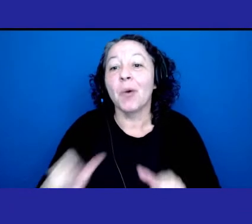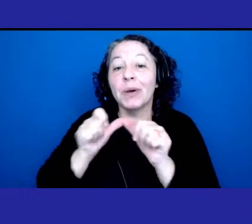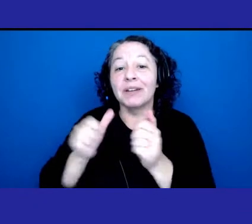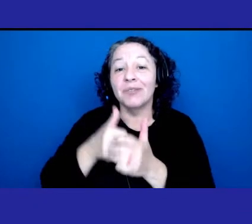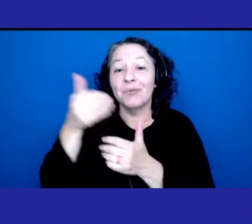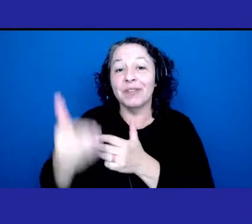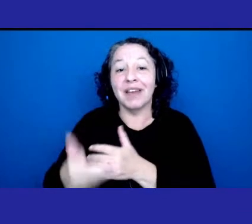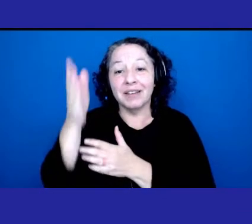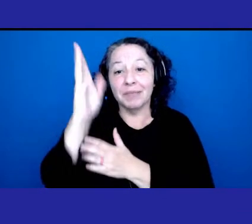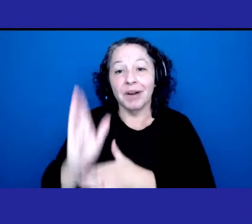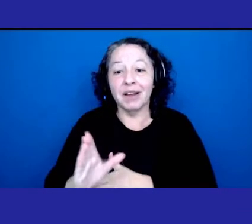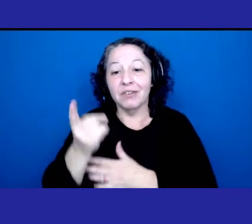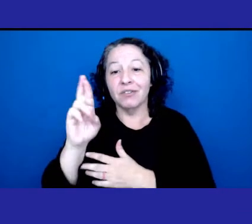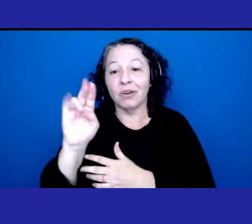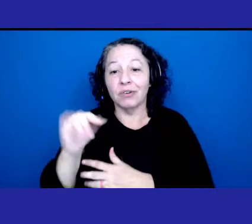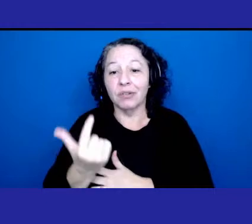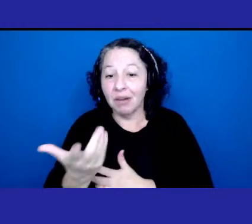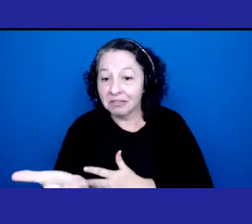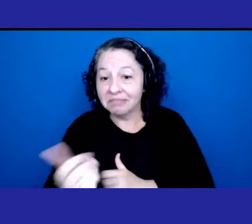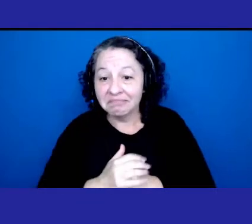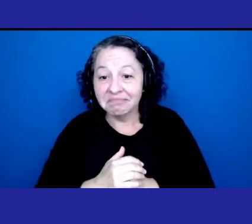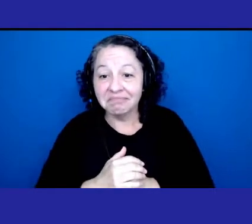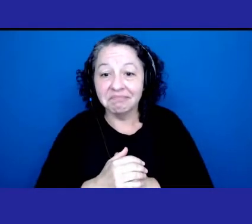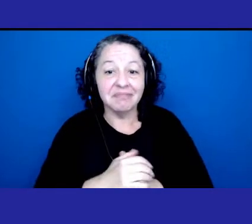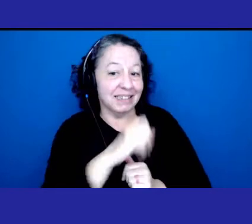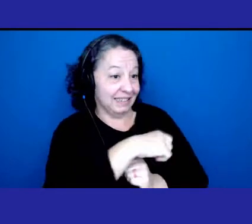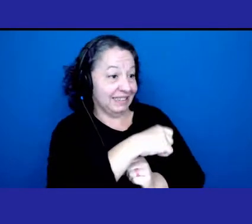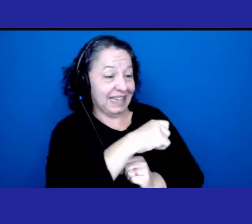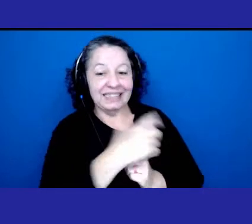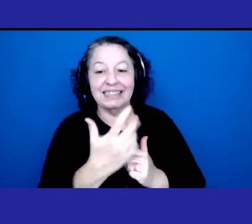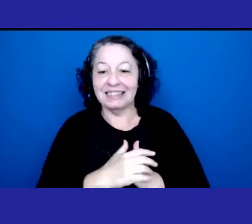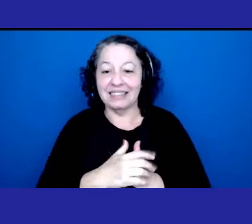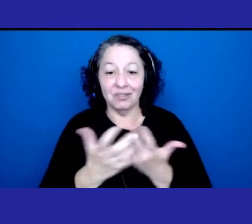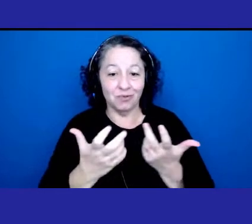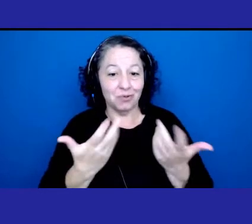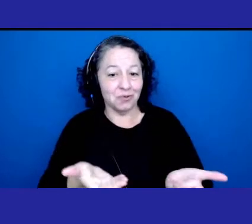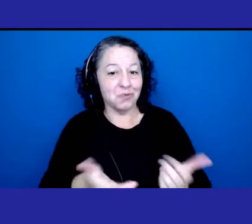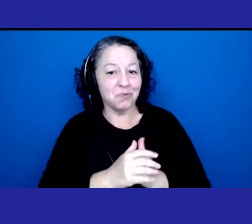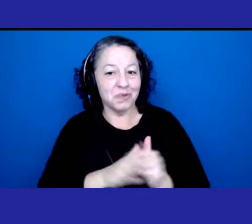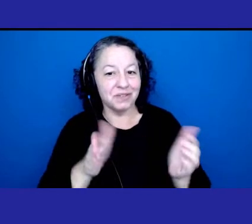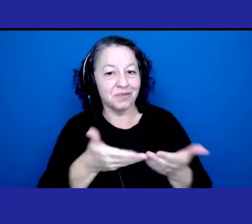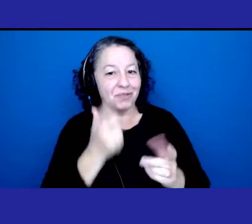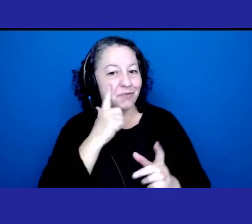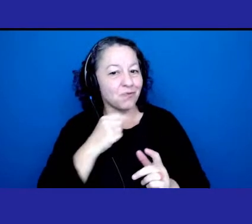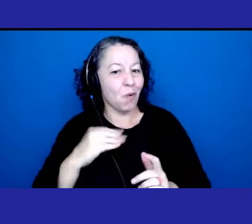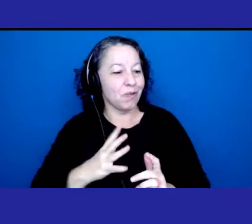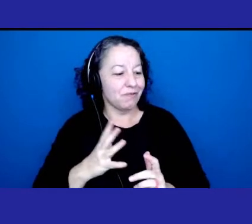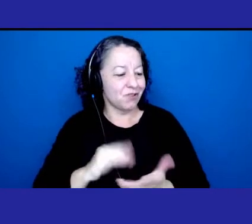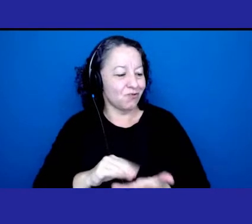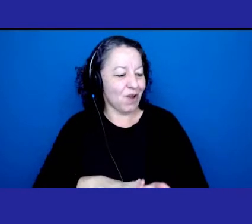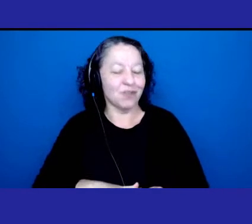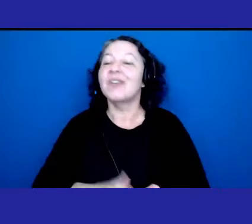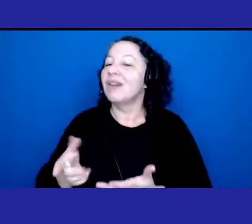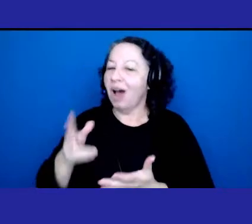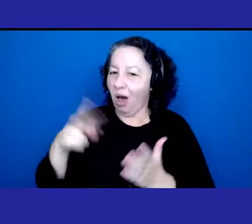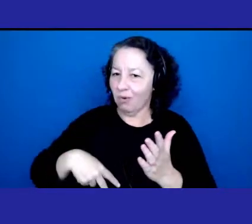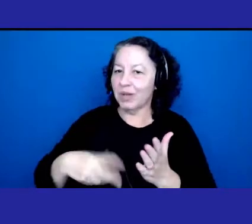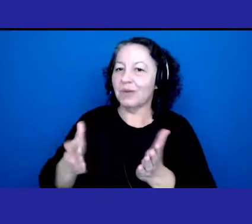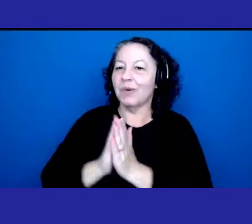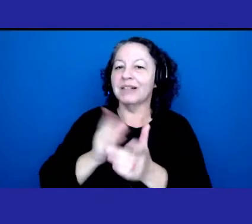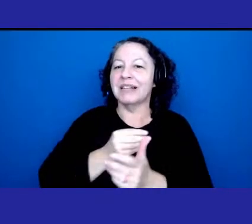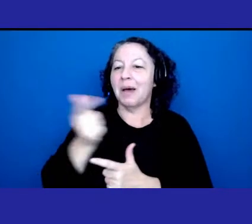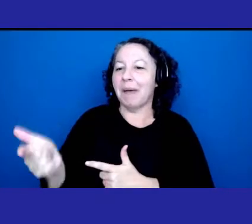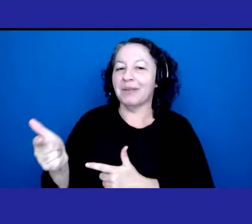presentation. Dr. Long, you Yes. to the record and give our presentation. Sounds good. I'll read the request and I'll pass it over